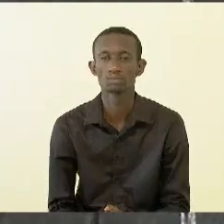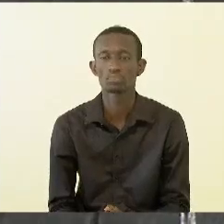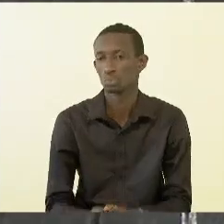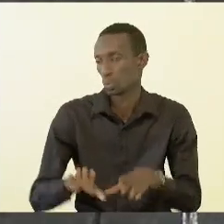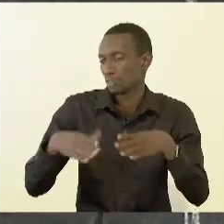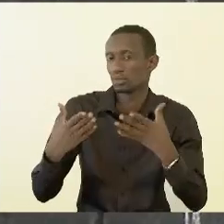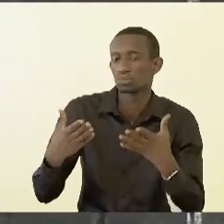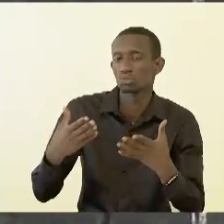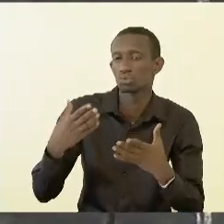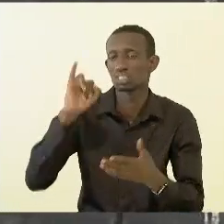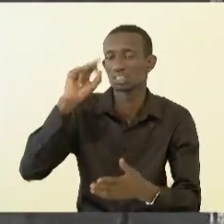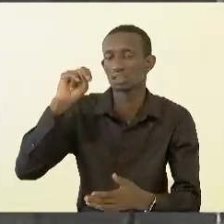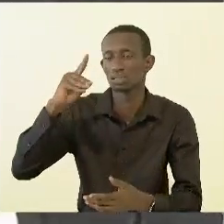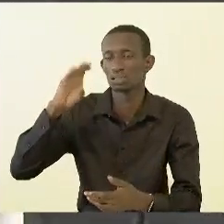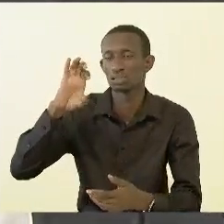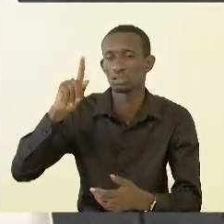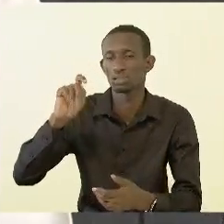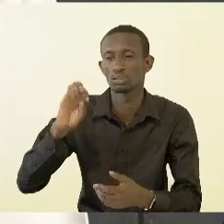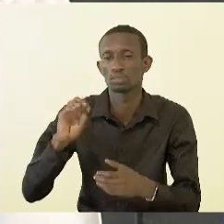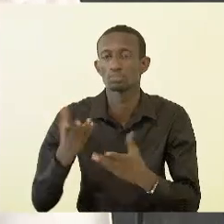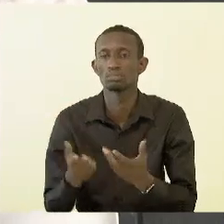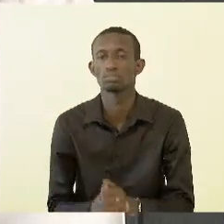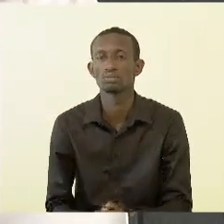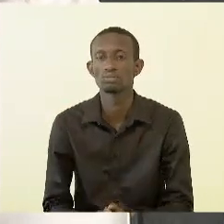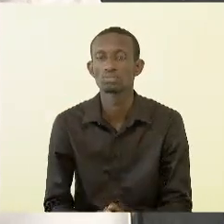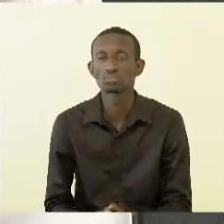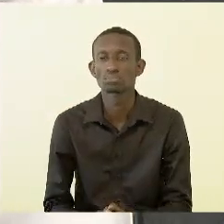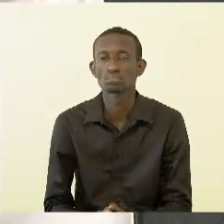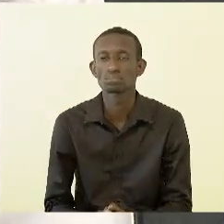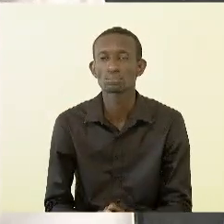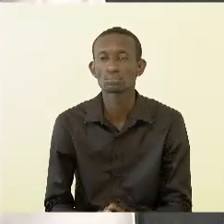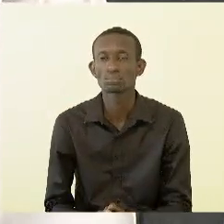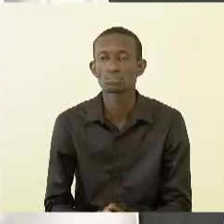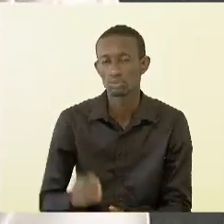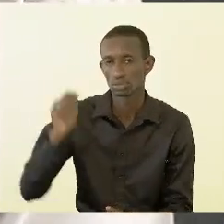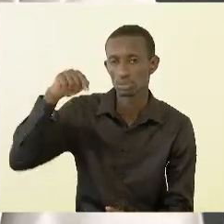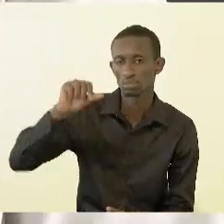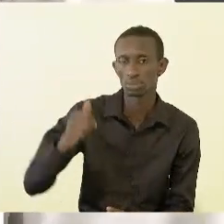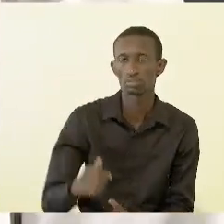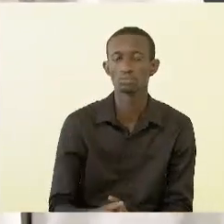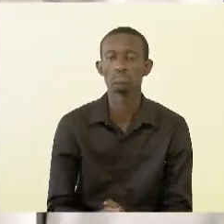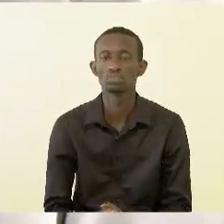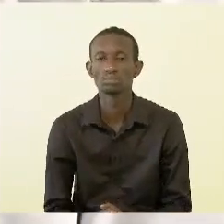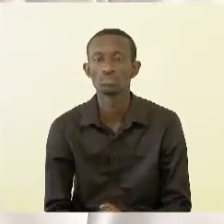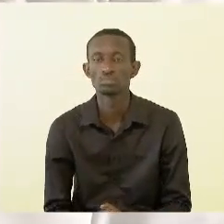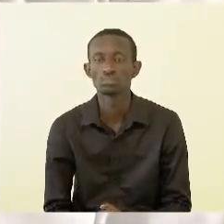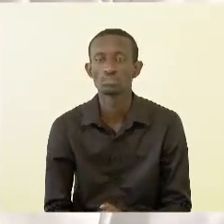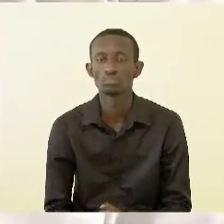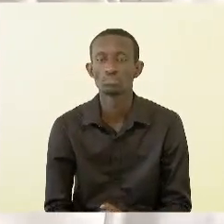indicator, so I'm just going to drop another indicator here. So